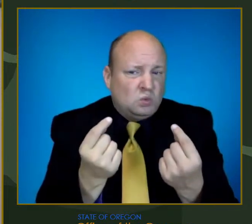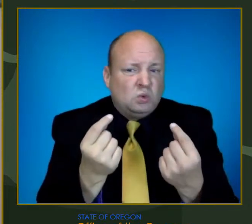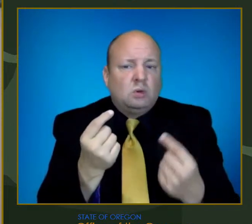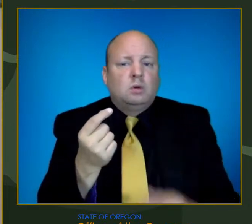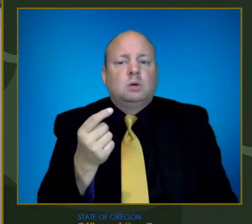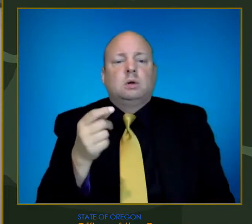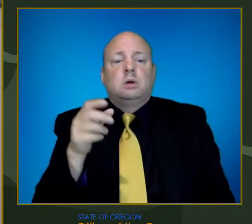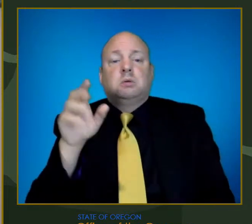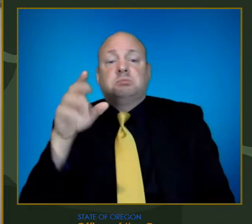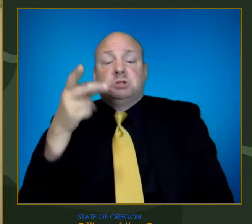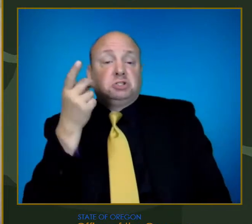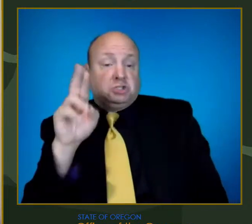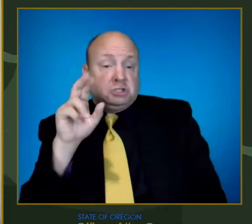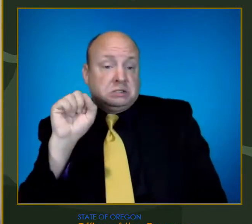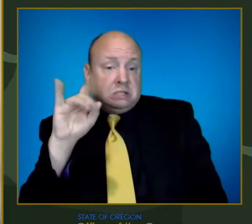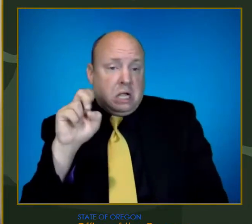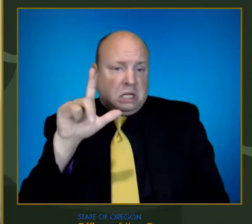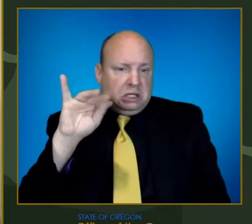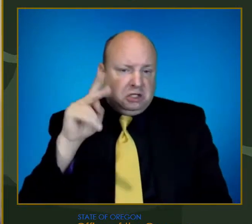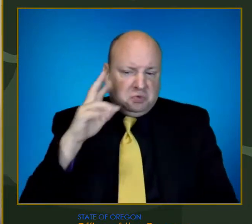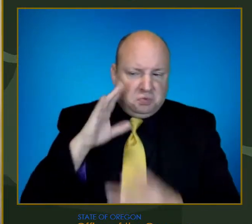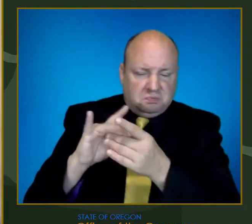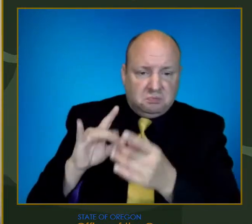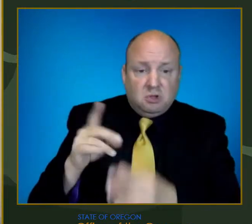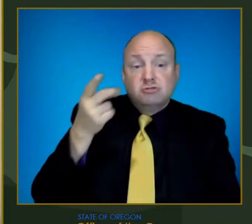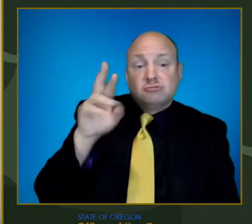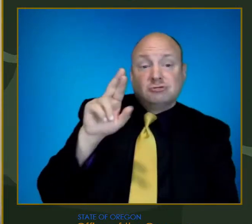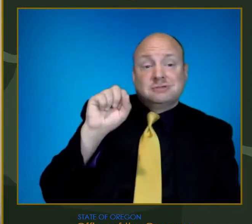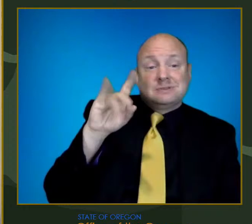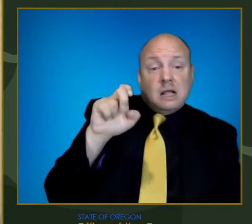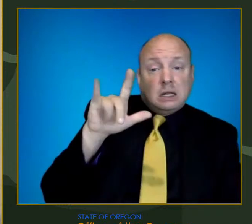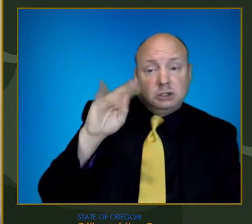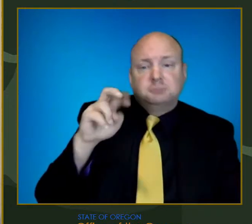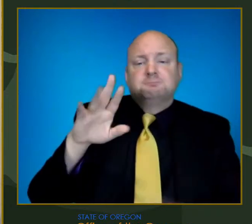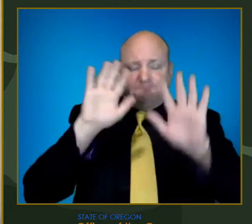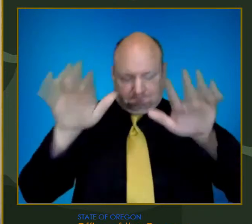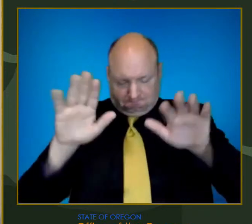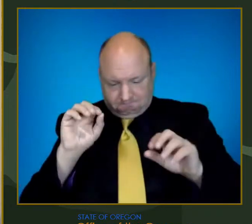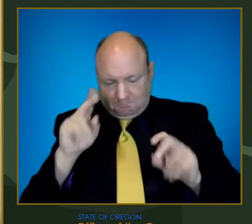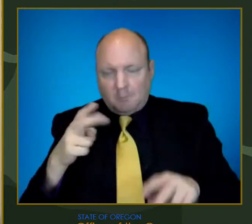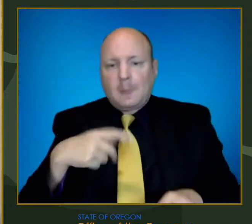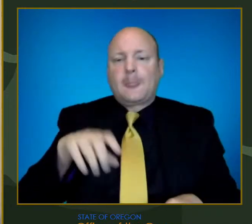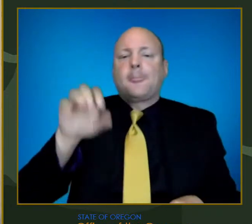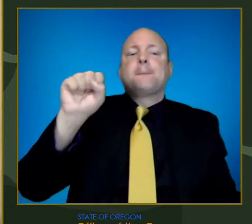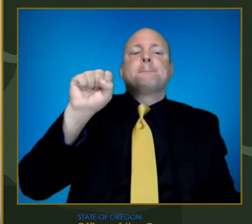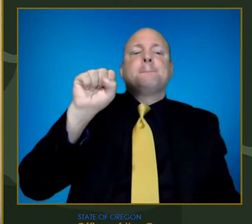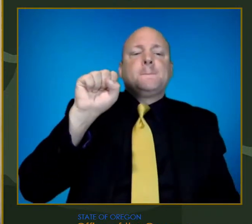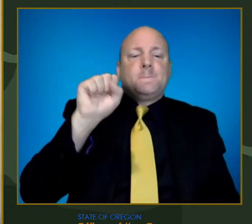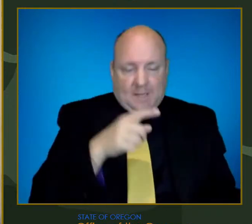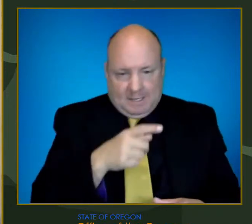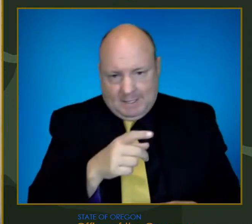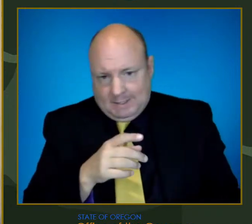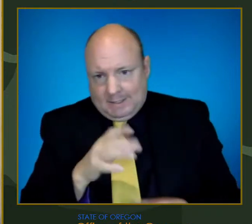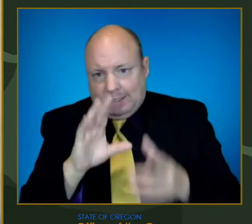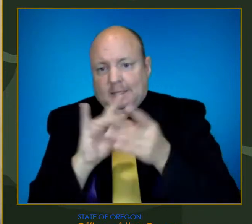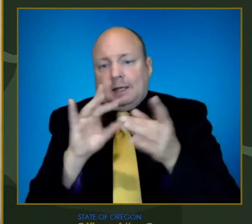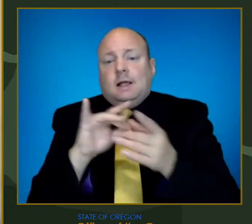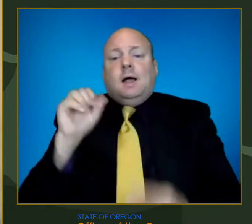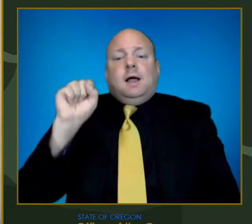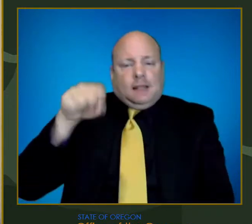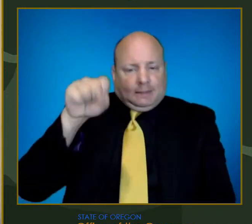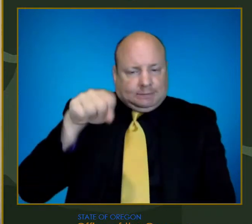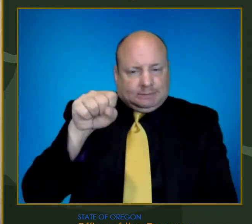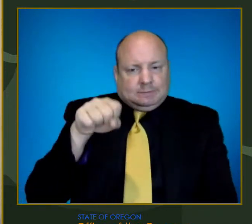please? Sure. Thank you, Governor Brown. As you've heard, we have highly effective and safe